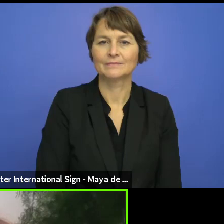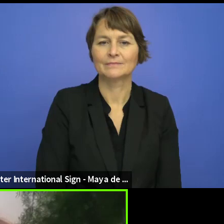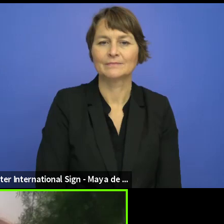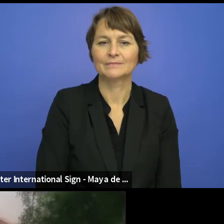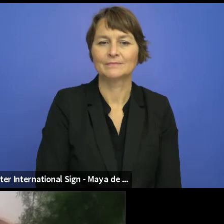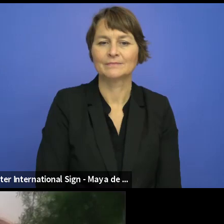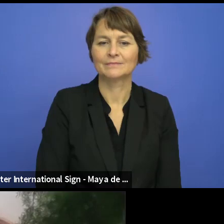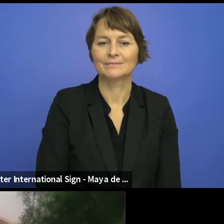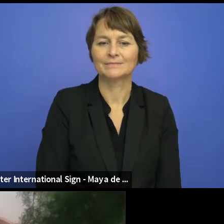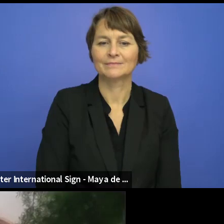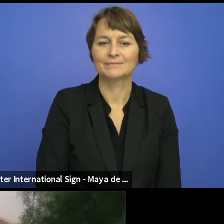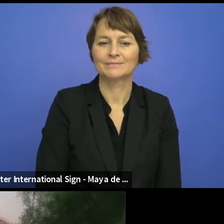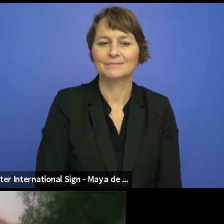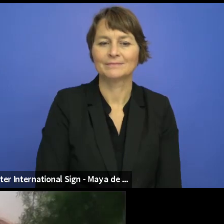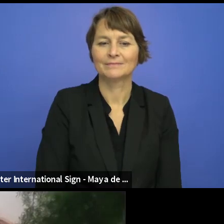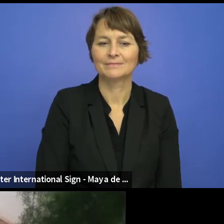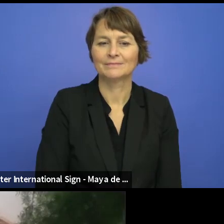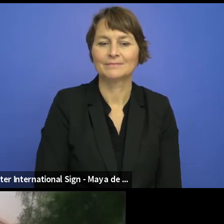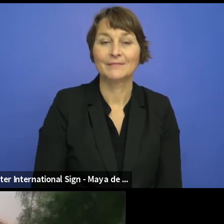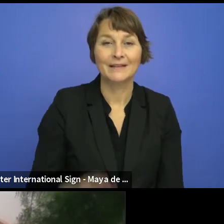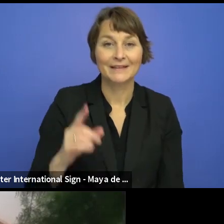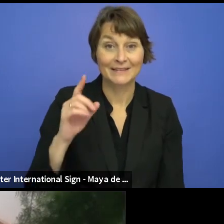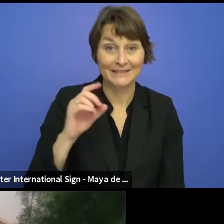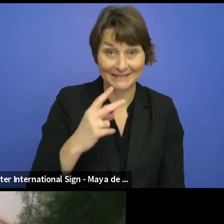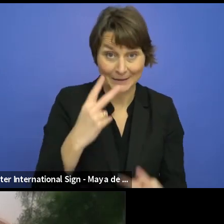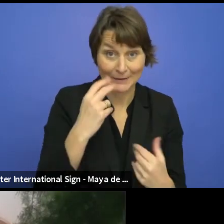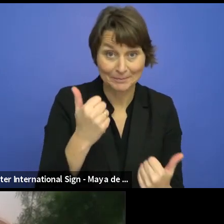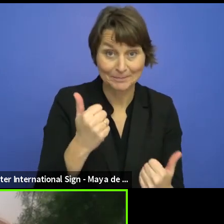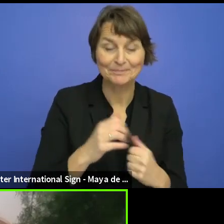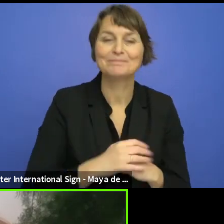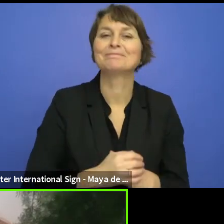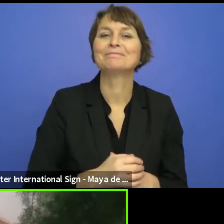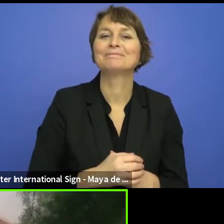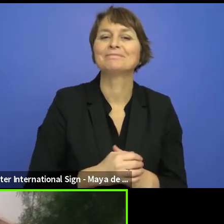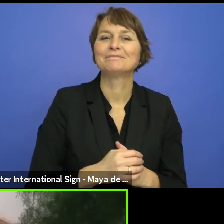So now you see me again. Yeah, thank you.